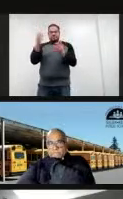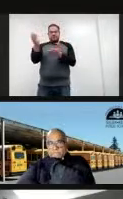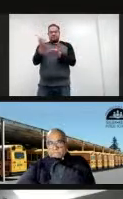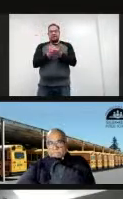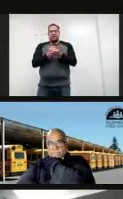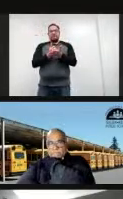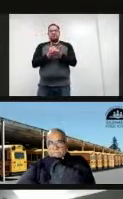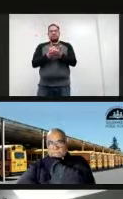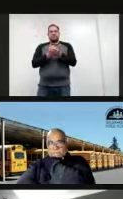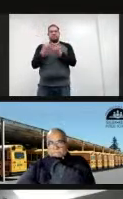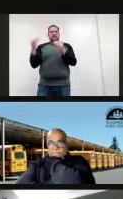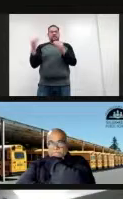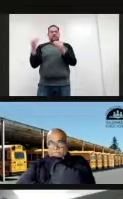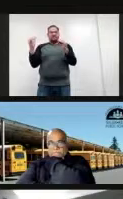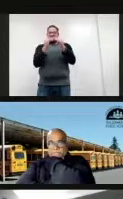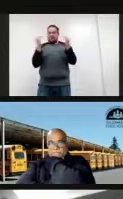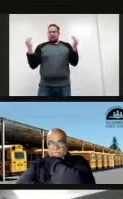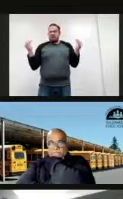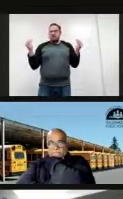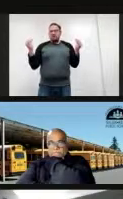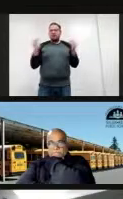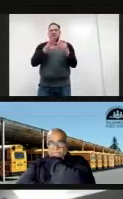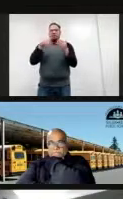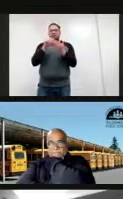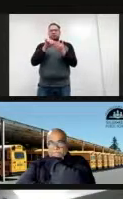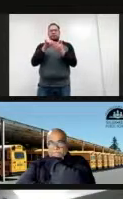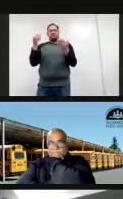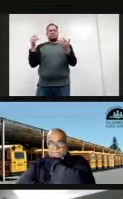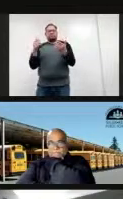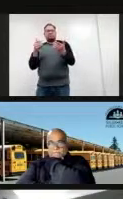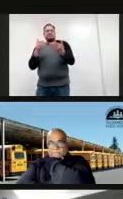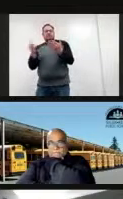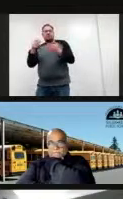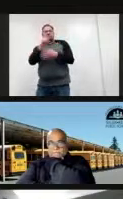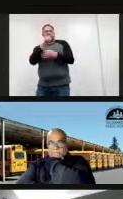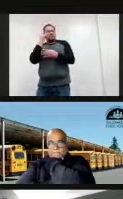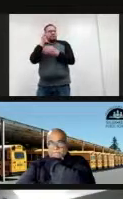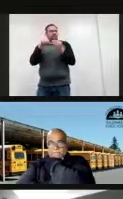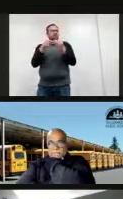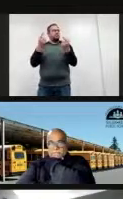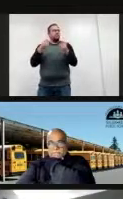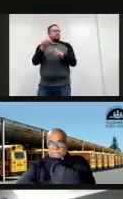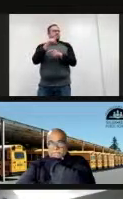about when you think about something as essential as what are we paying someone?